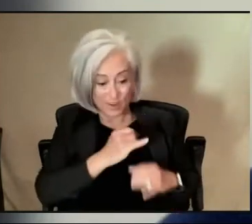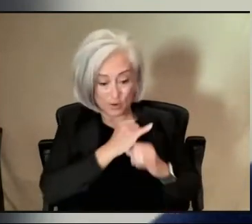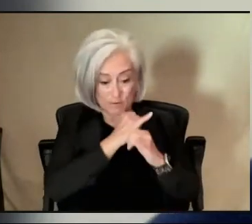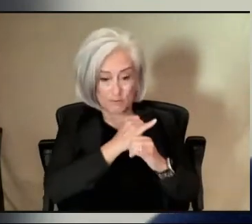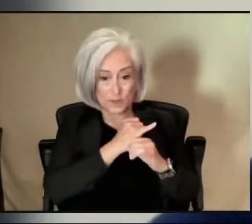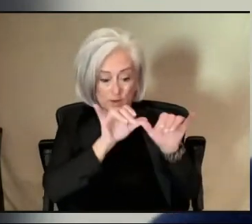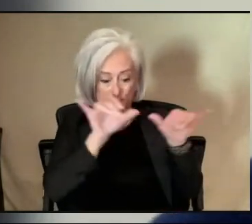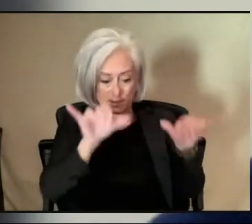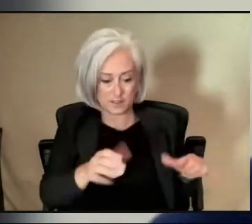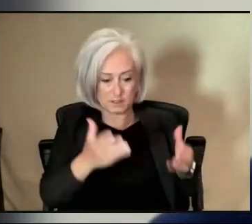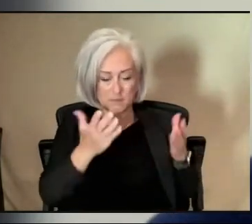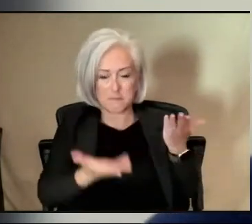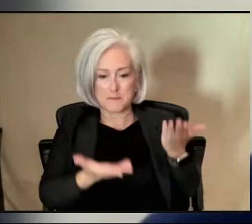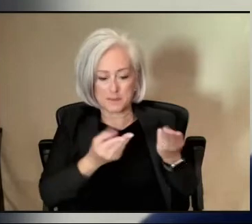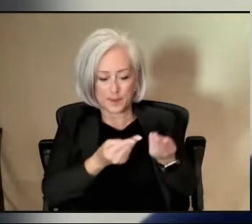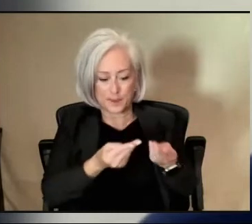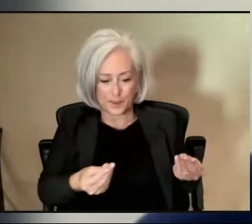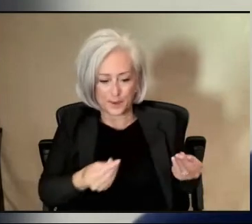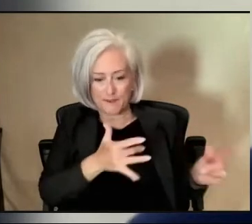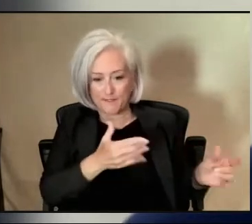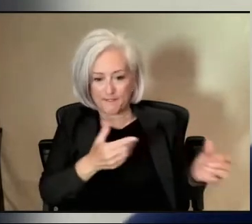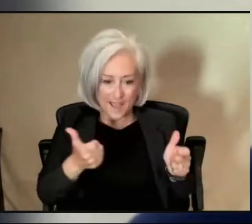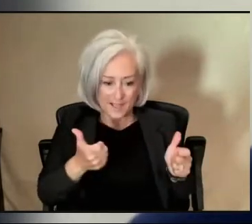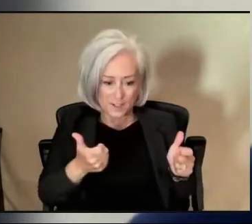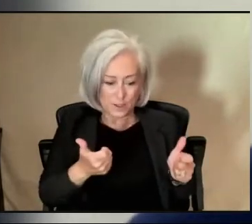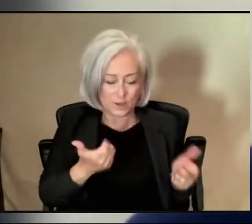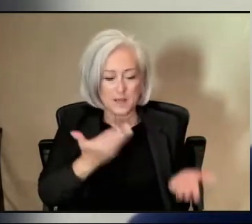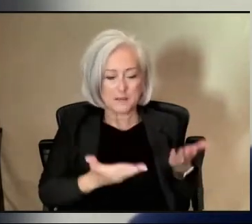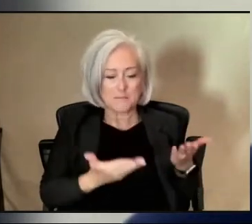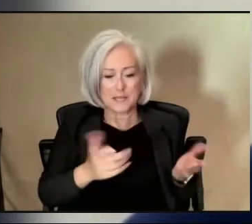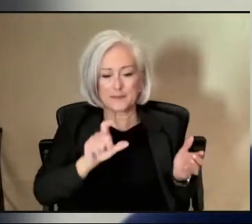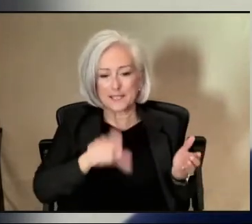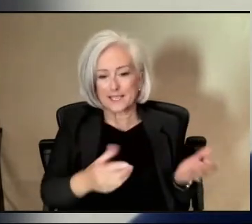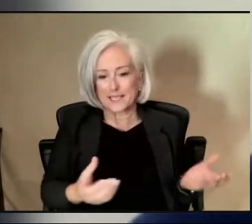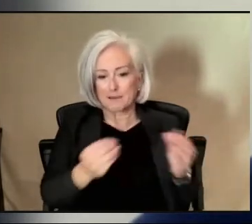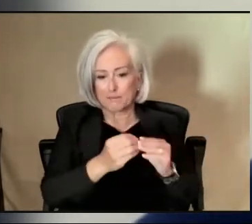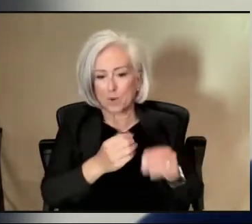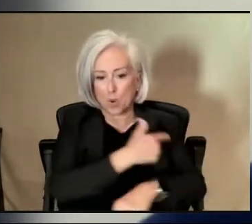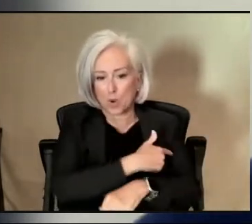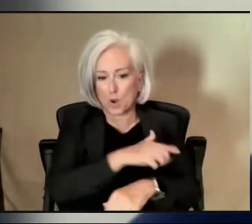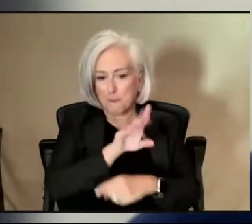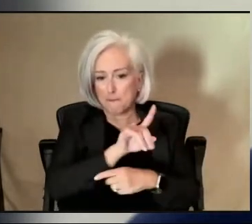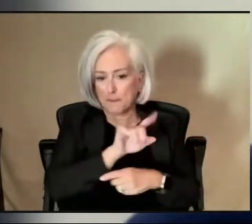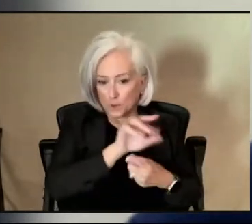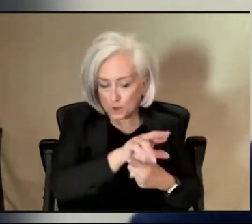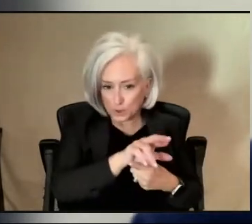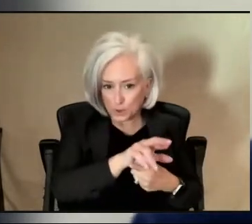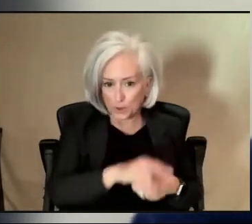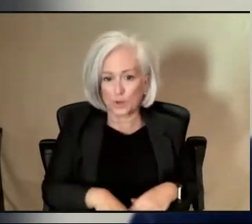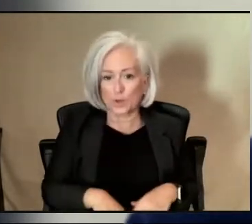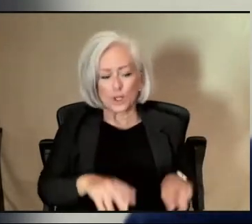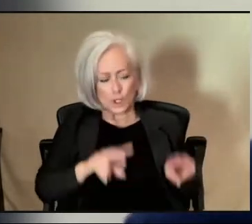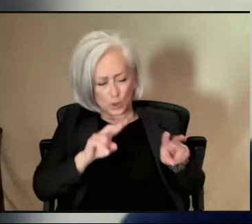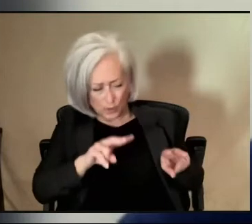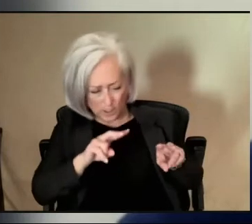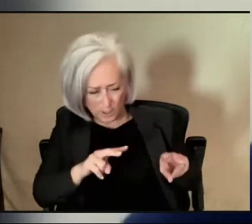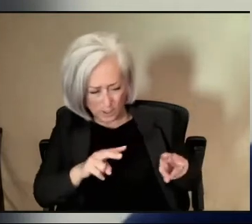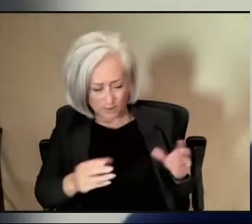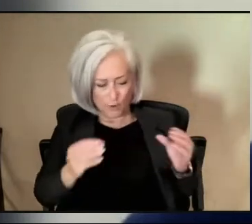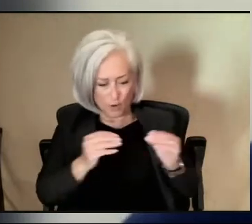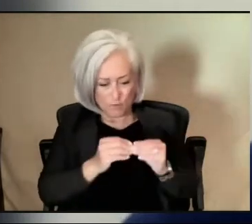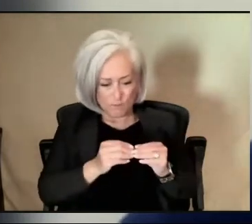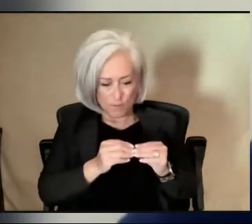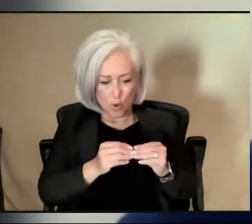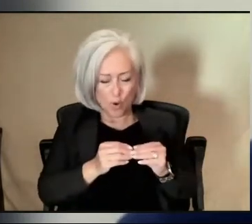thought. The side effects that we see in adults, we know to look for them more carefully in children, and we add extra questions